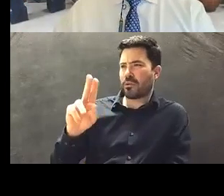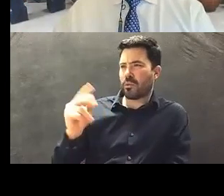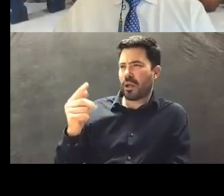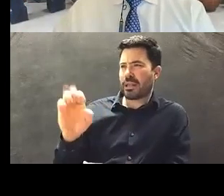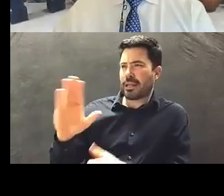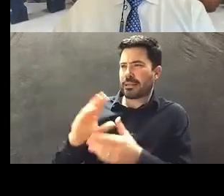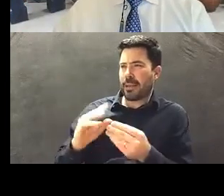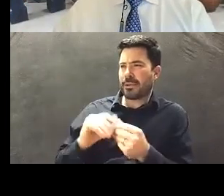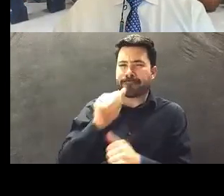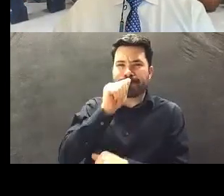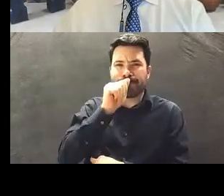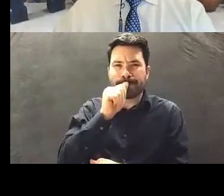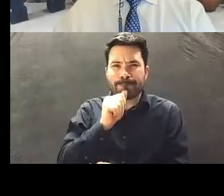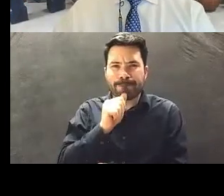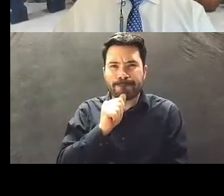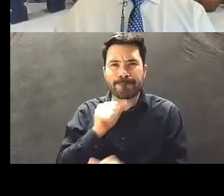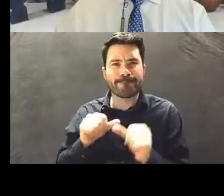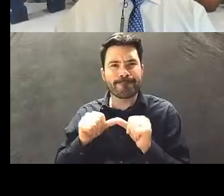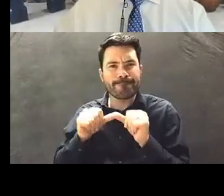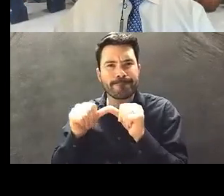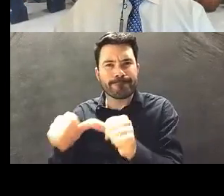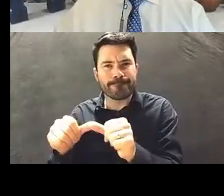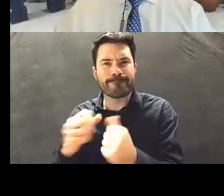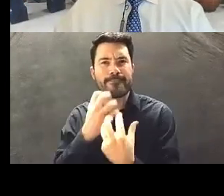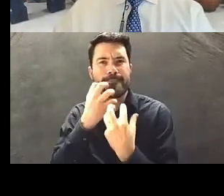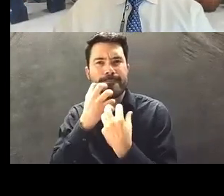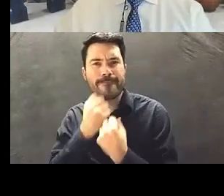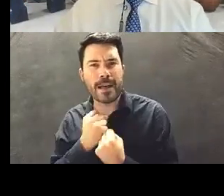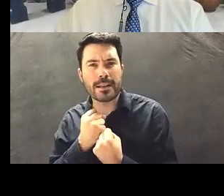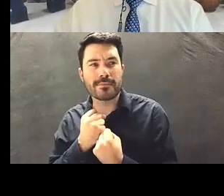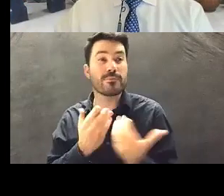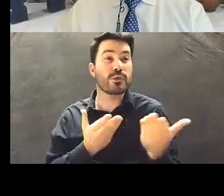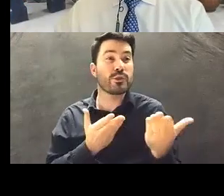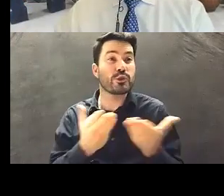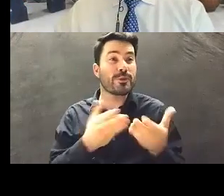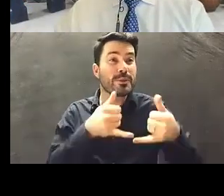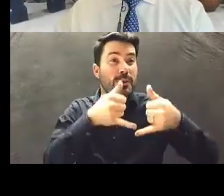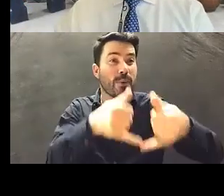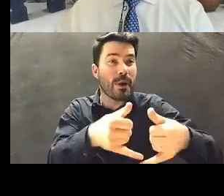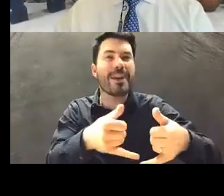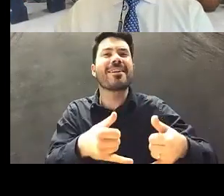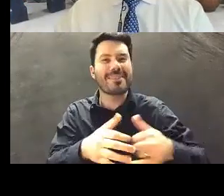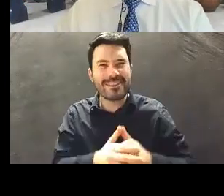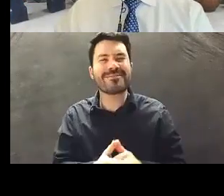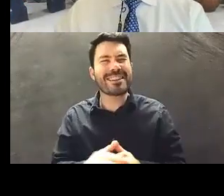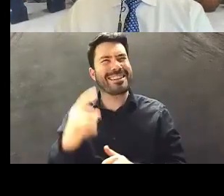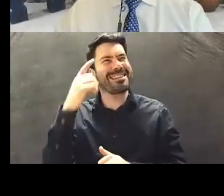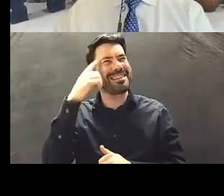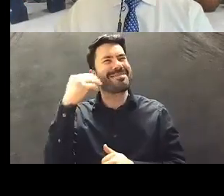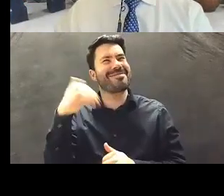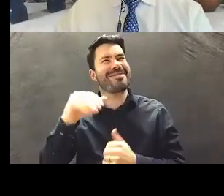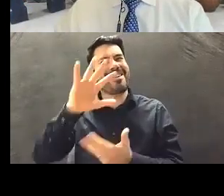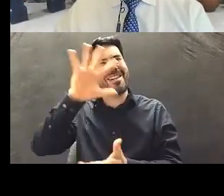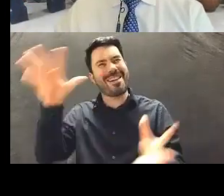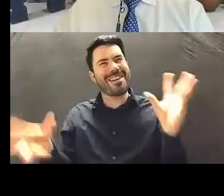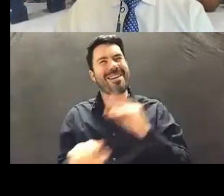endurance in our values and the service awards. It all kind of goes together when you think about over 4,000 years of